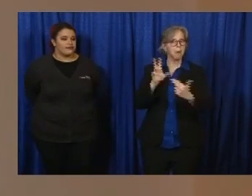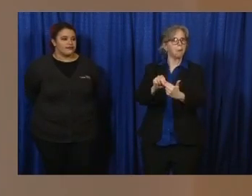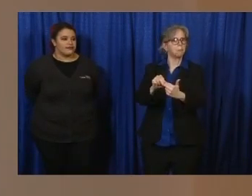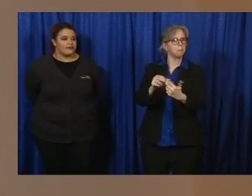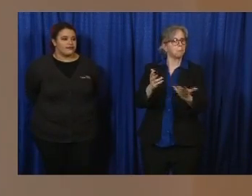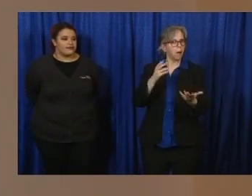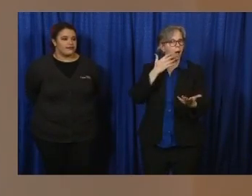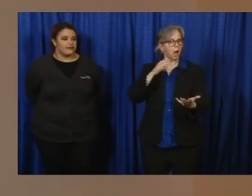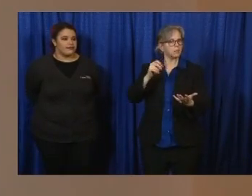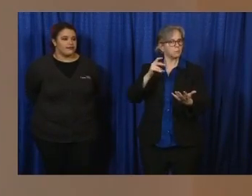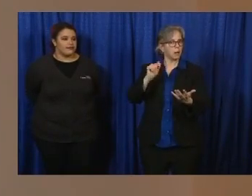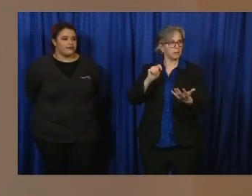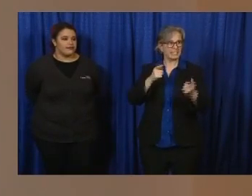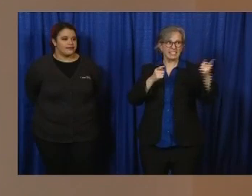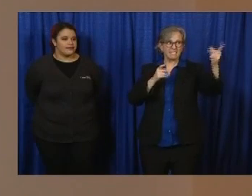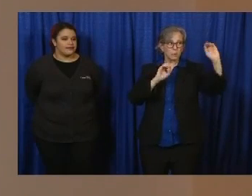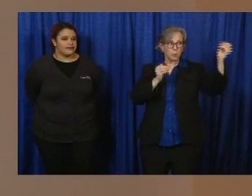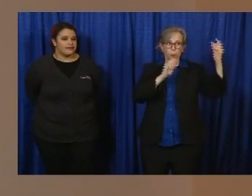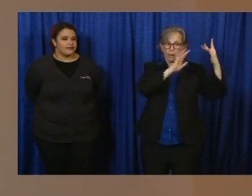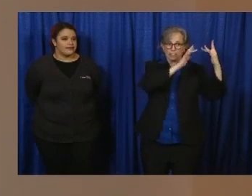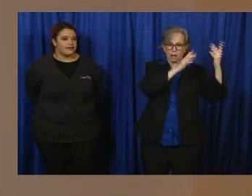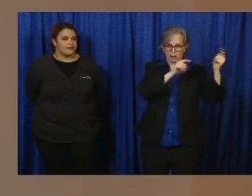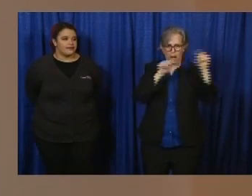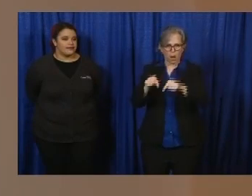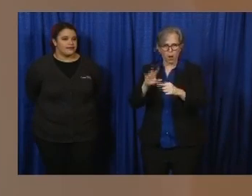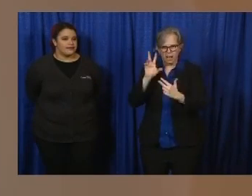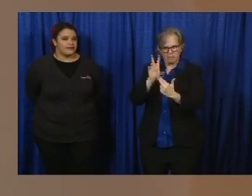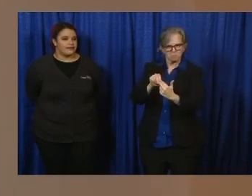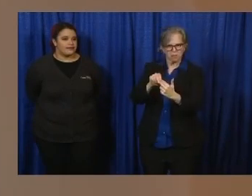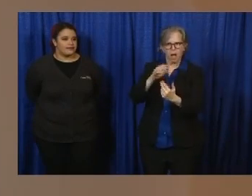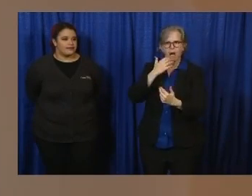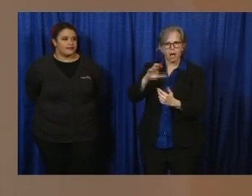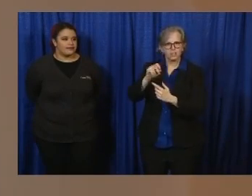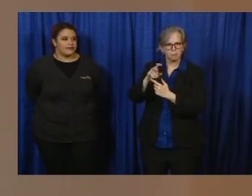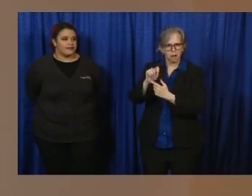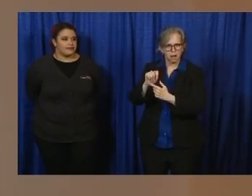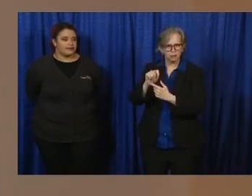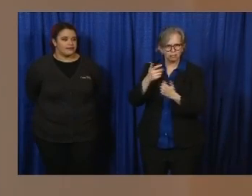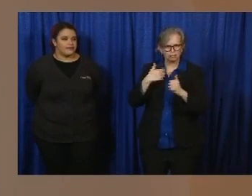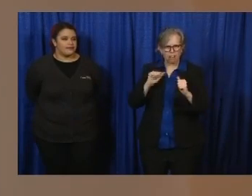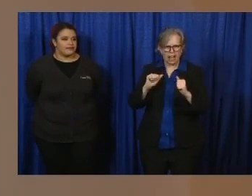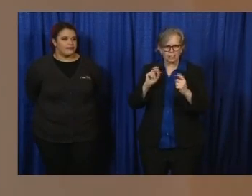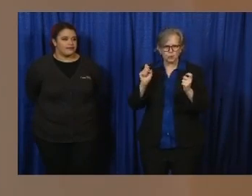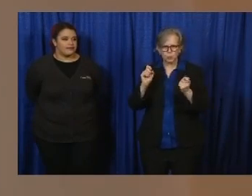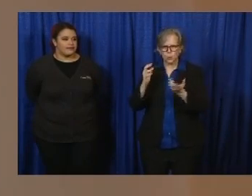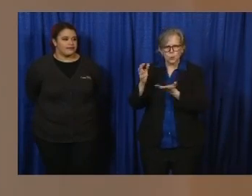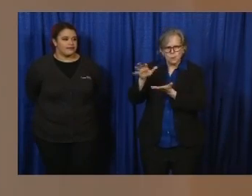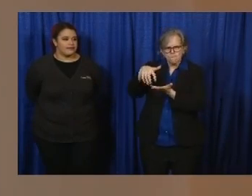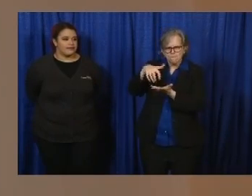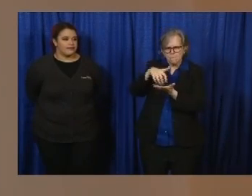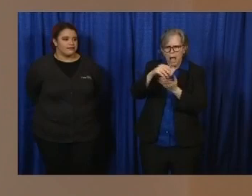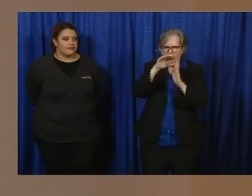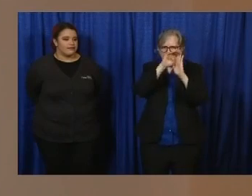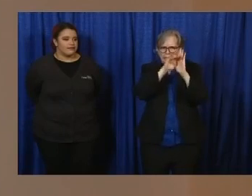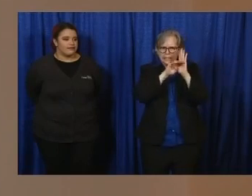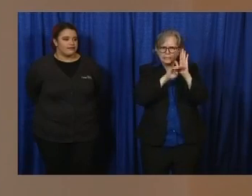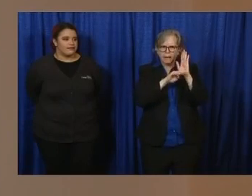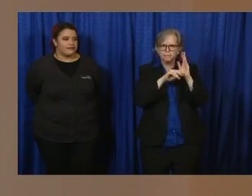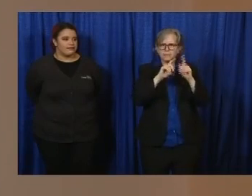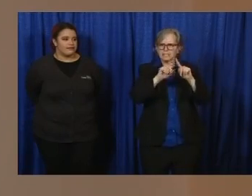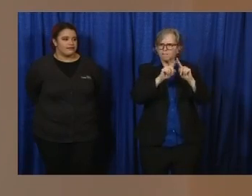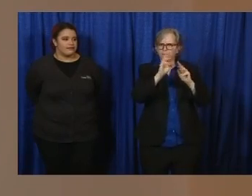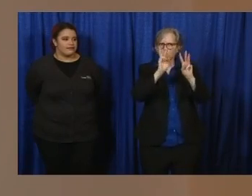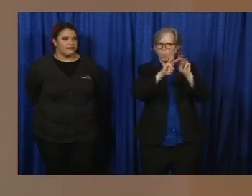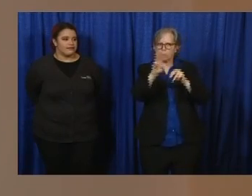their home or their place of residence. We are trying to compile a list for everyone so that they know where those are in